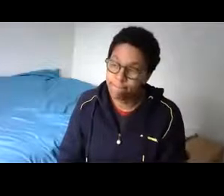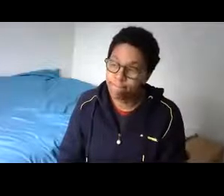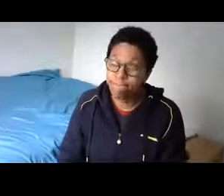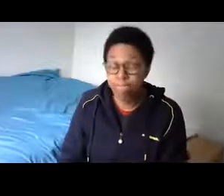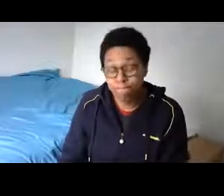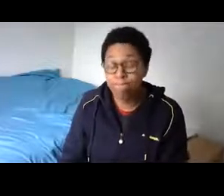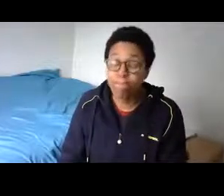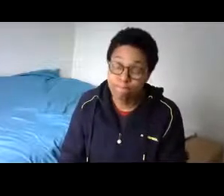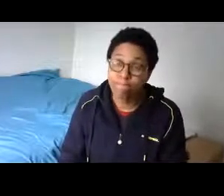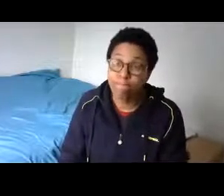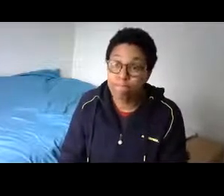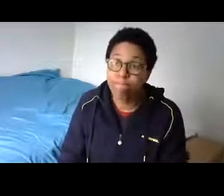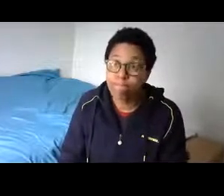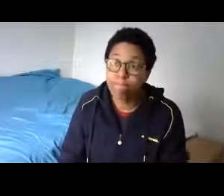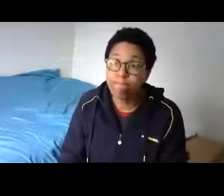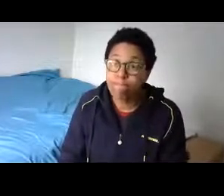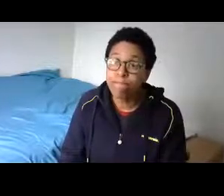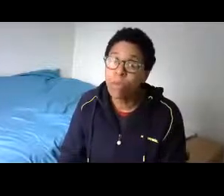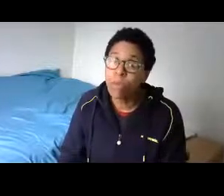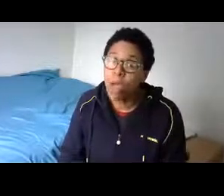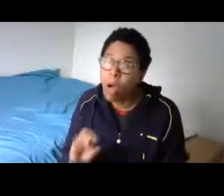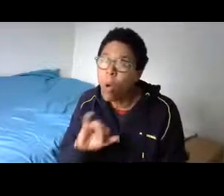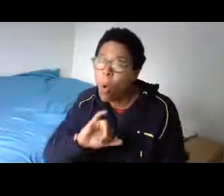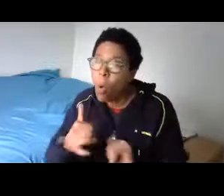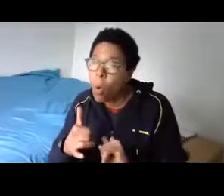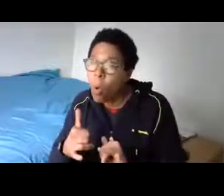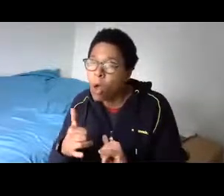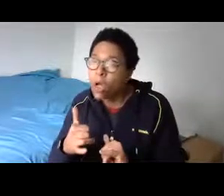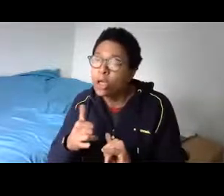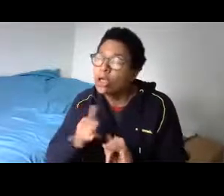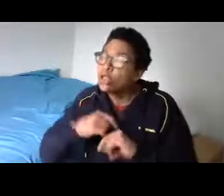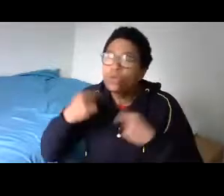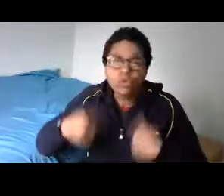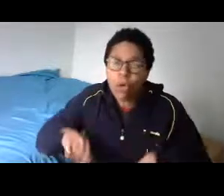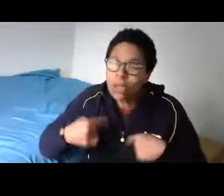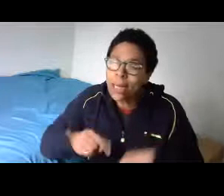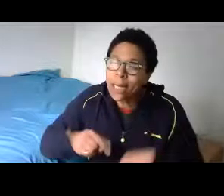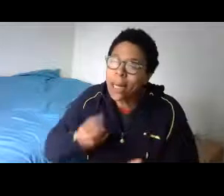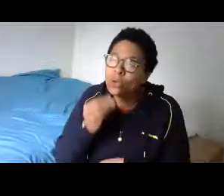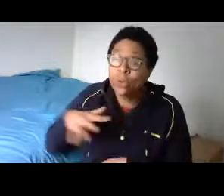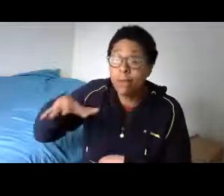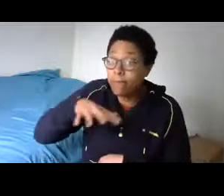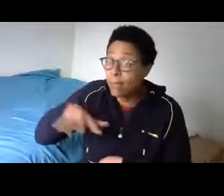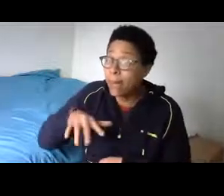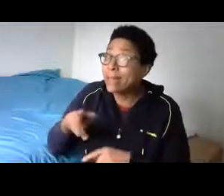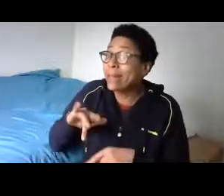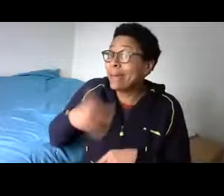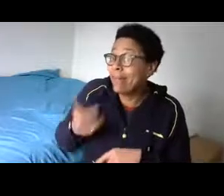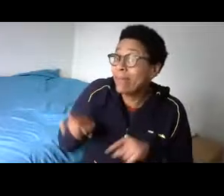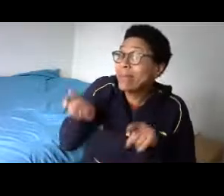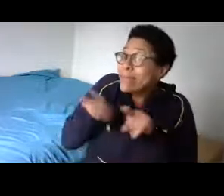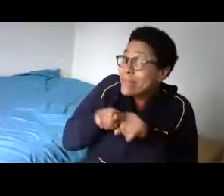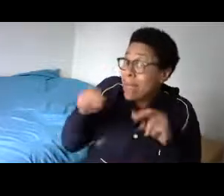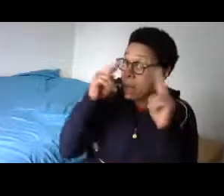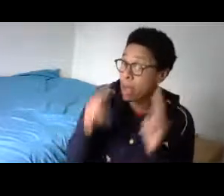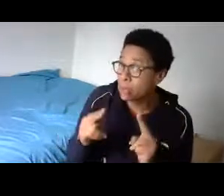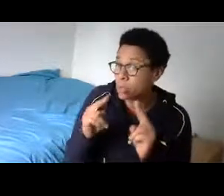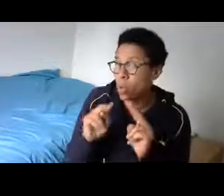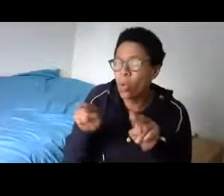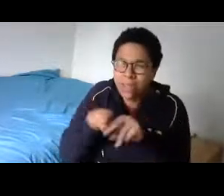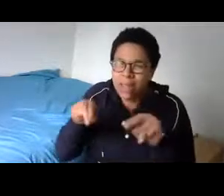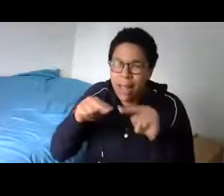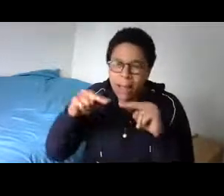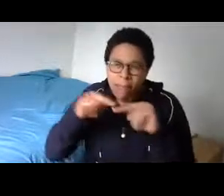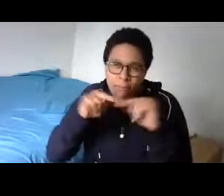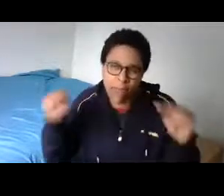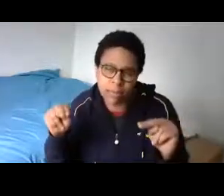between those two statements, a huge difference actually. So they, for example, could say you can never withdraw, take money